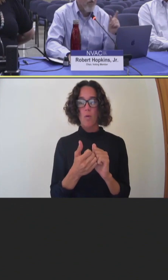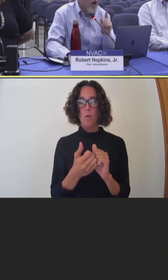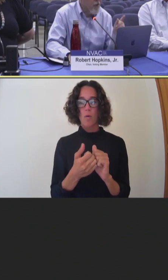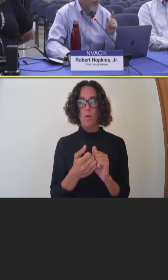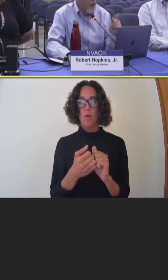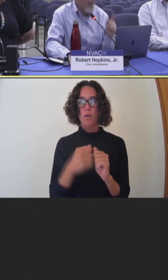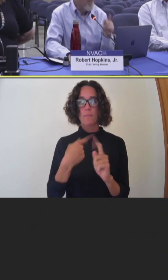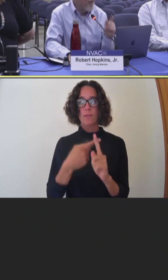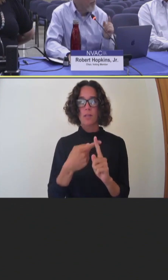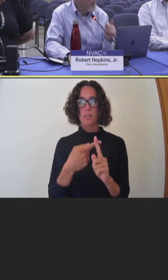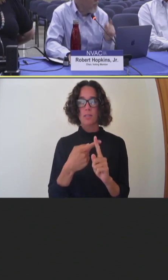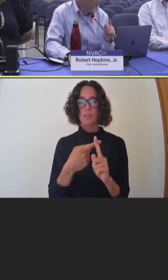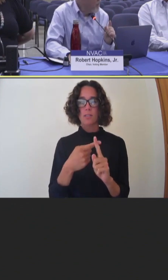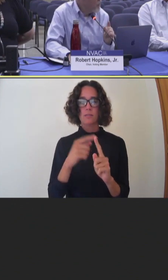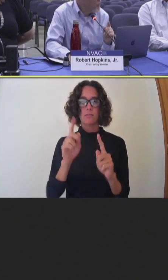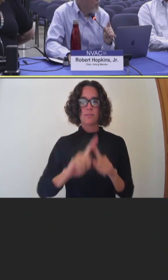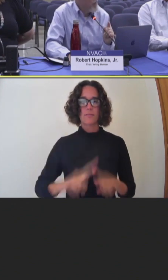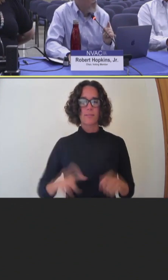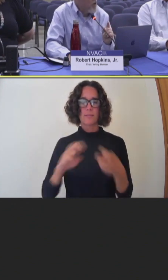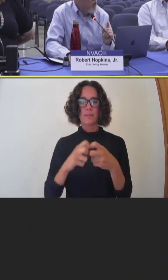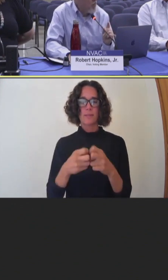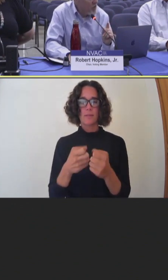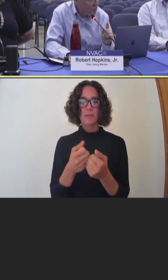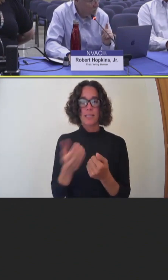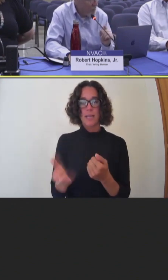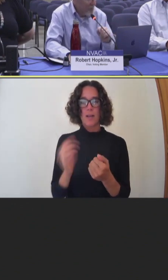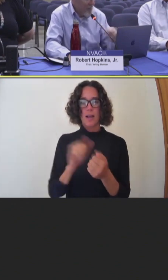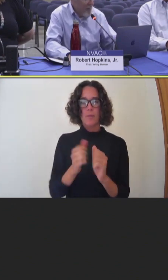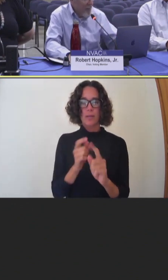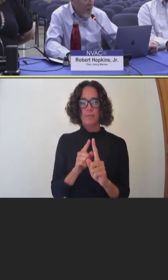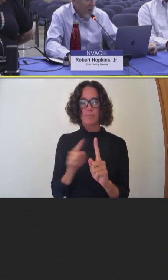and gutters around that are there to avoid it being artificial.